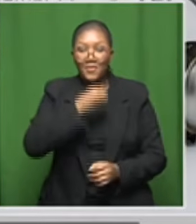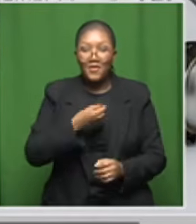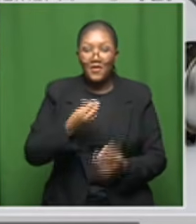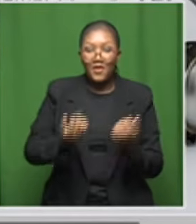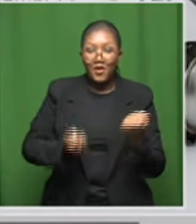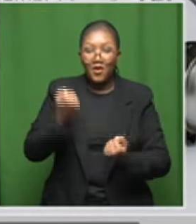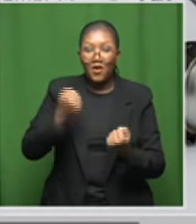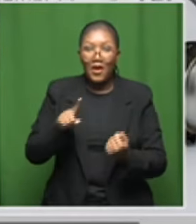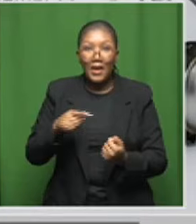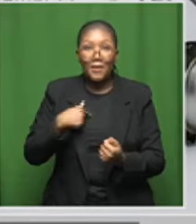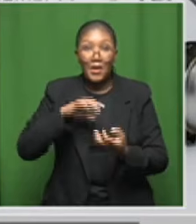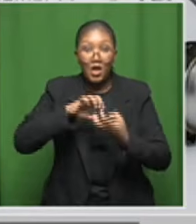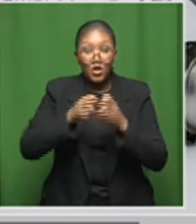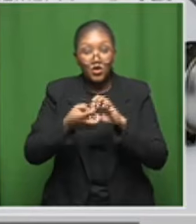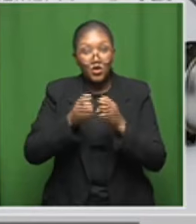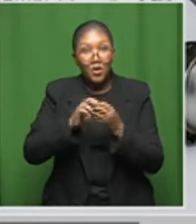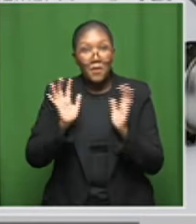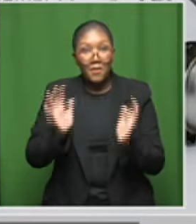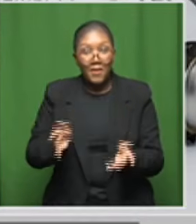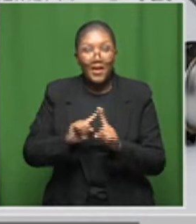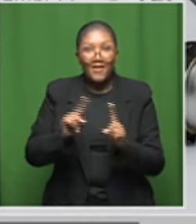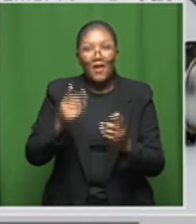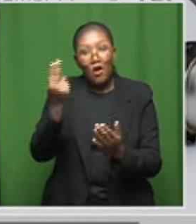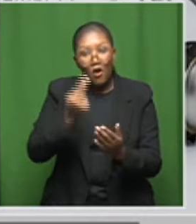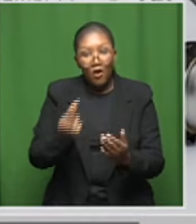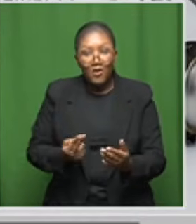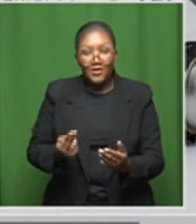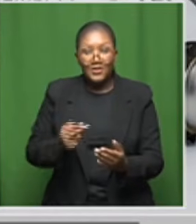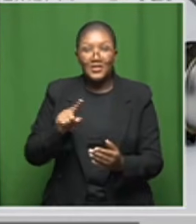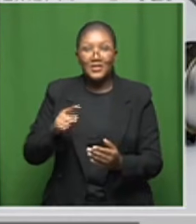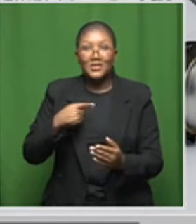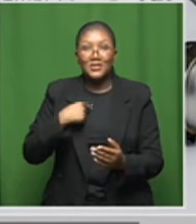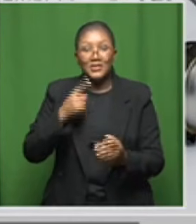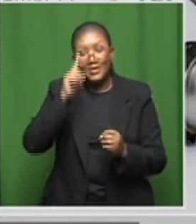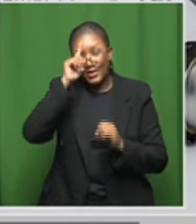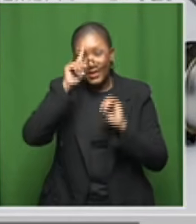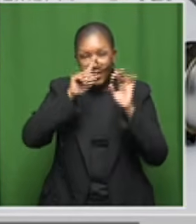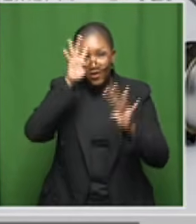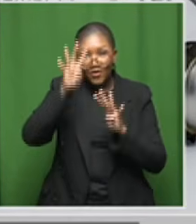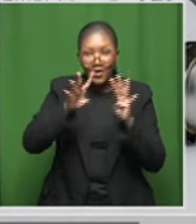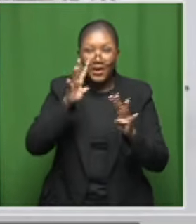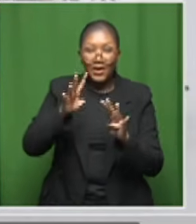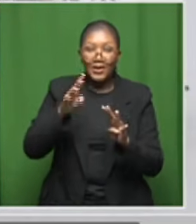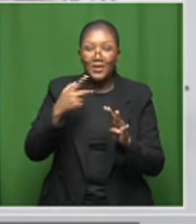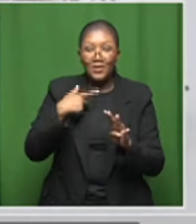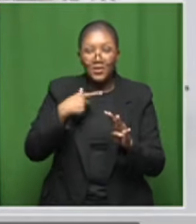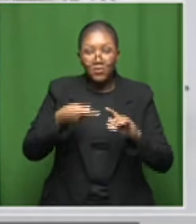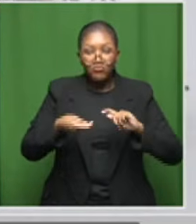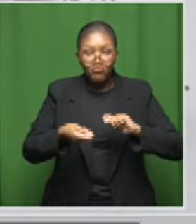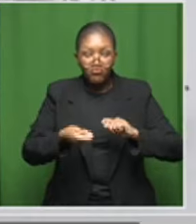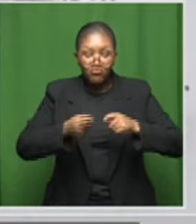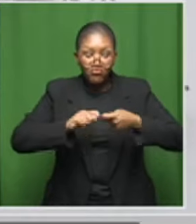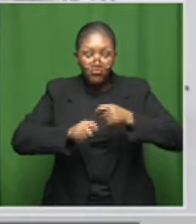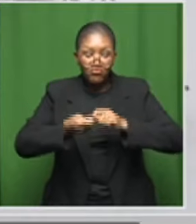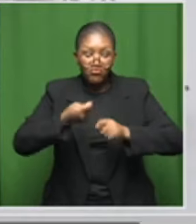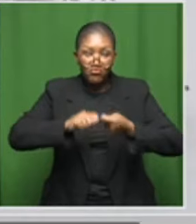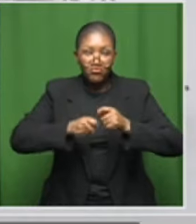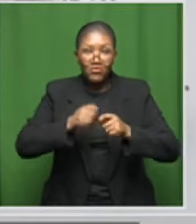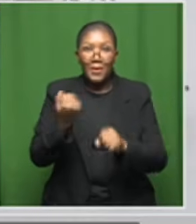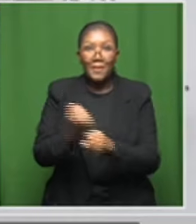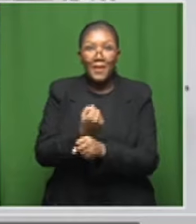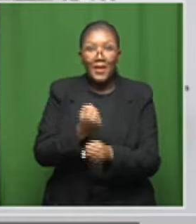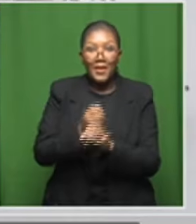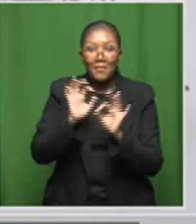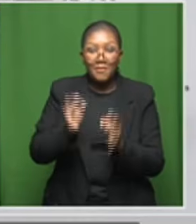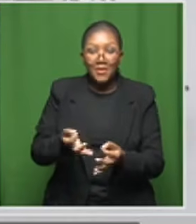just toys; they're works of art in many respects. It takes days of love and attention to nurture these things. So the